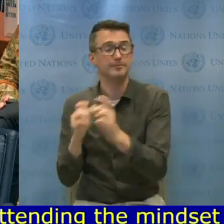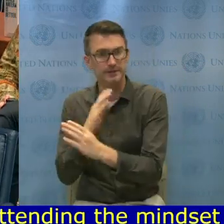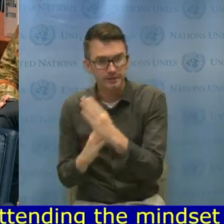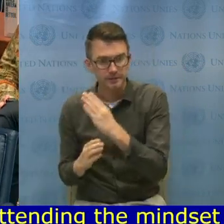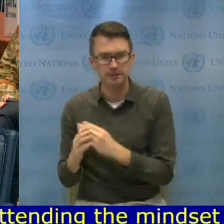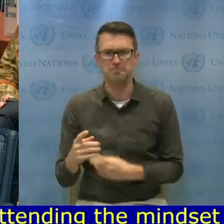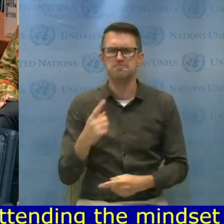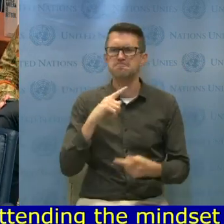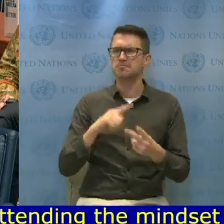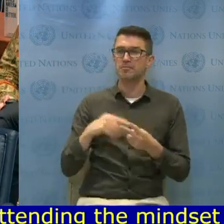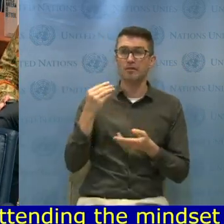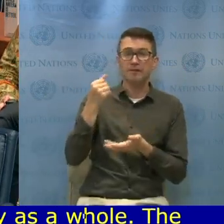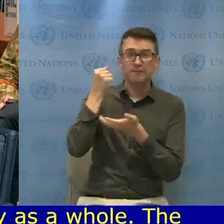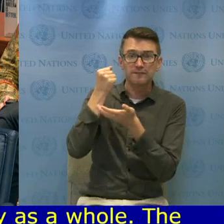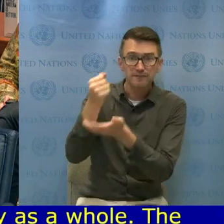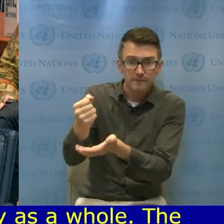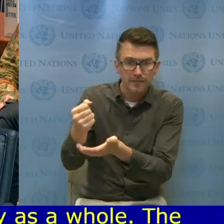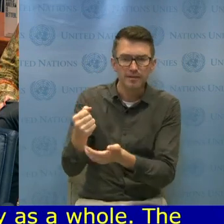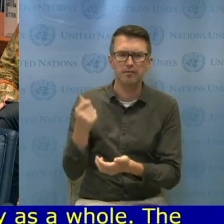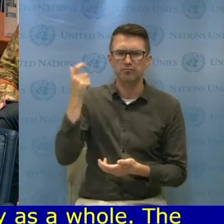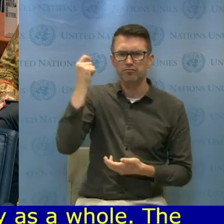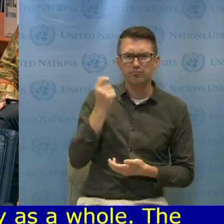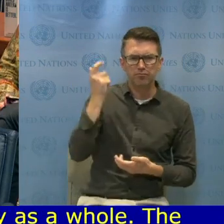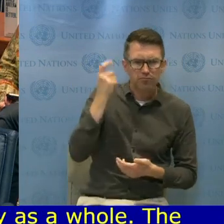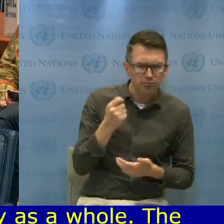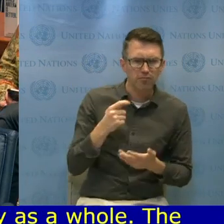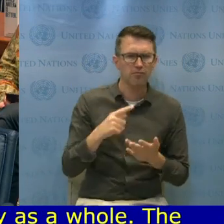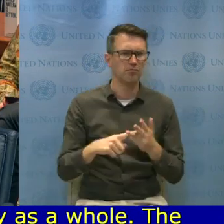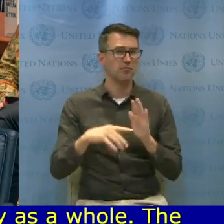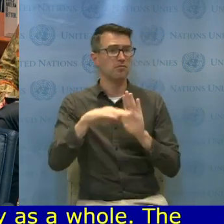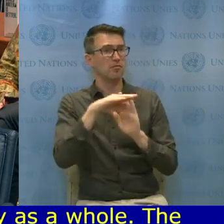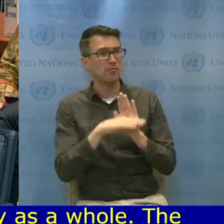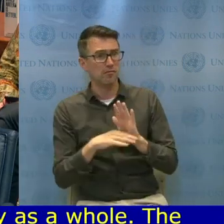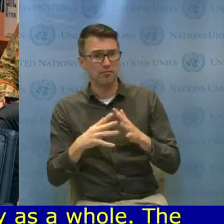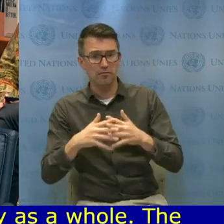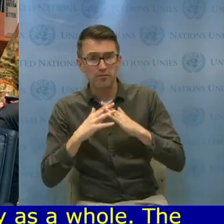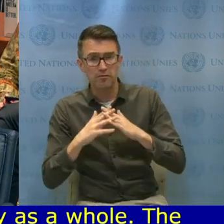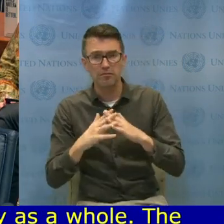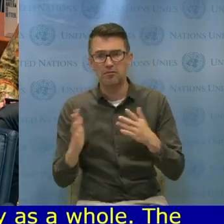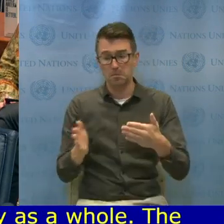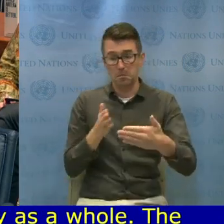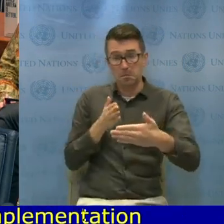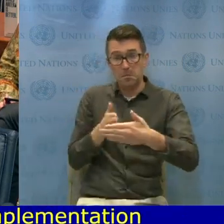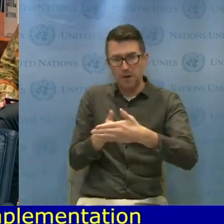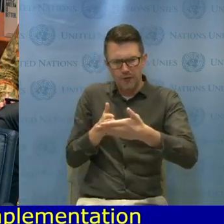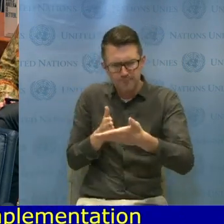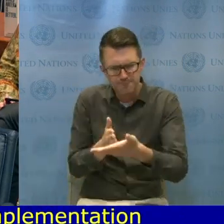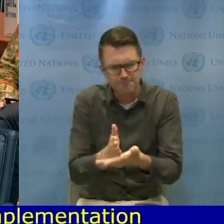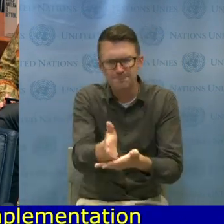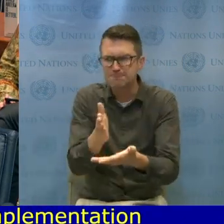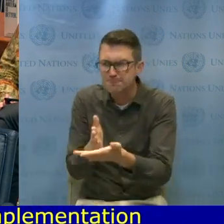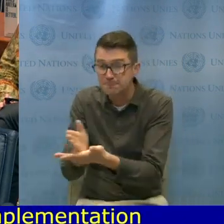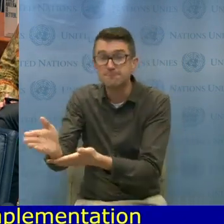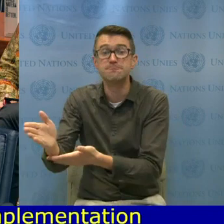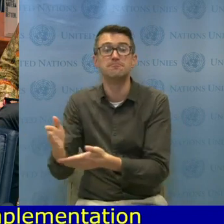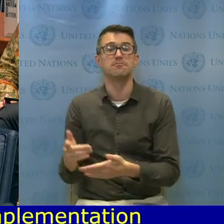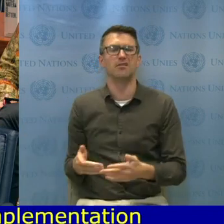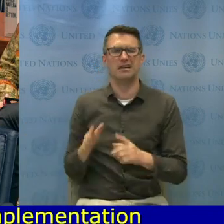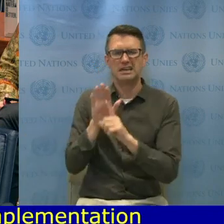and discrimination, as well as to accommodate the rights and empower persons with disabilities at national and local